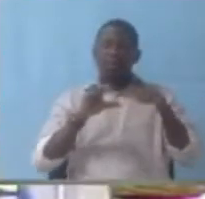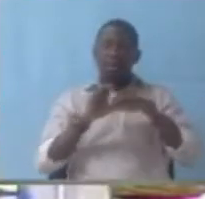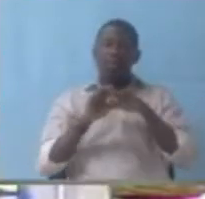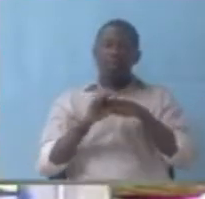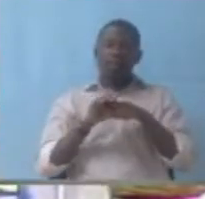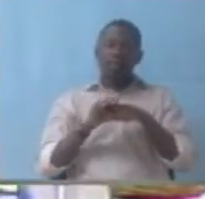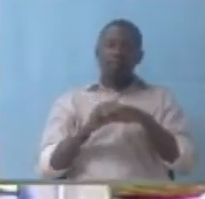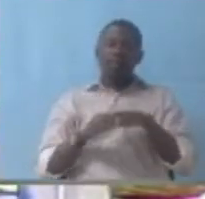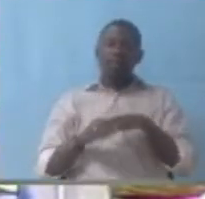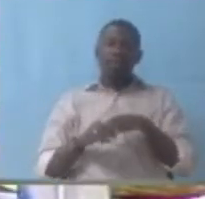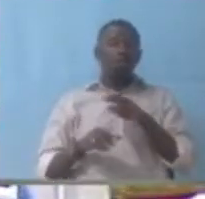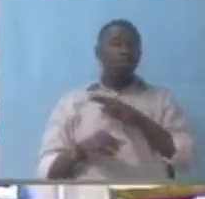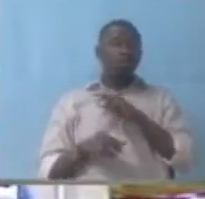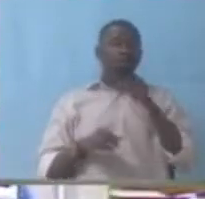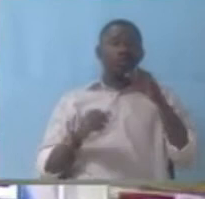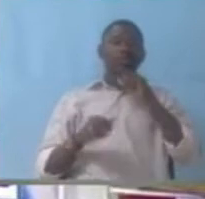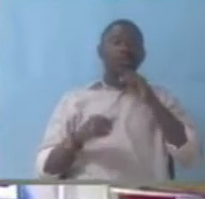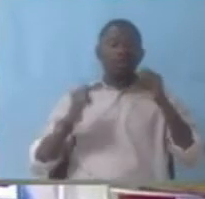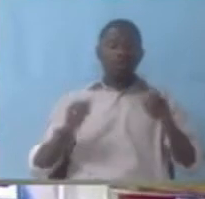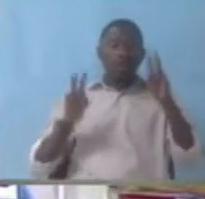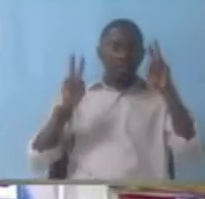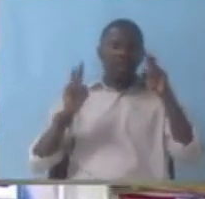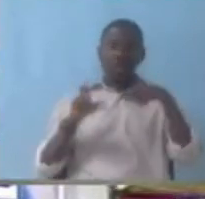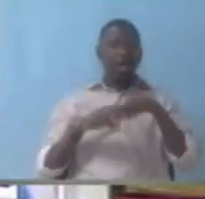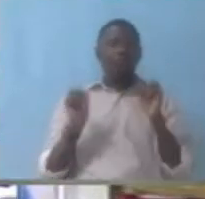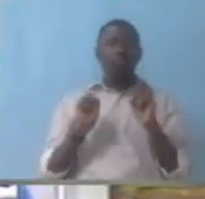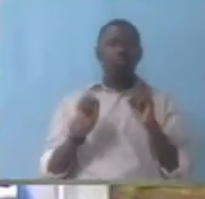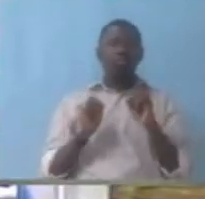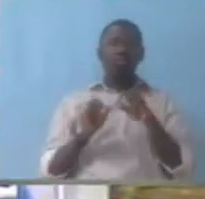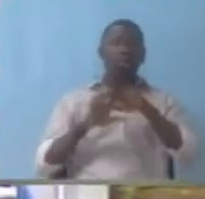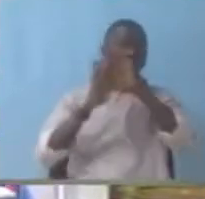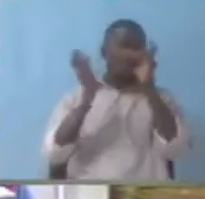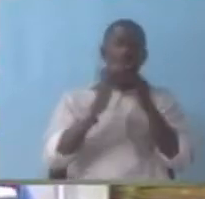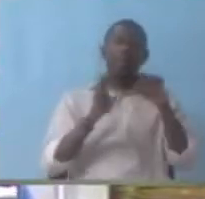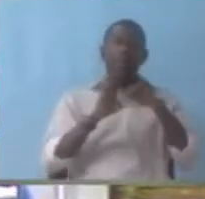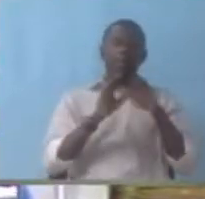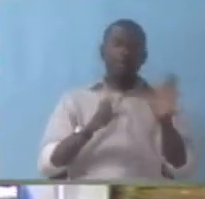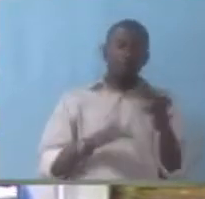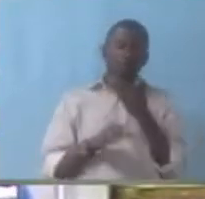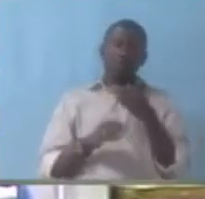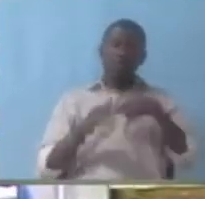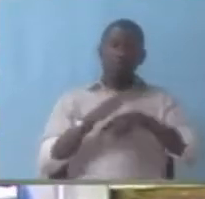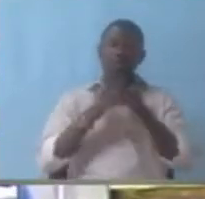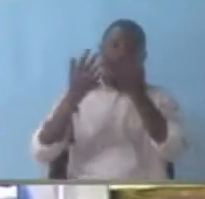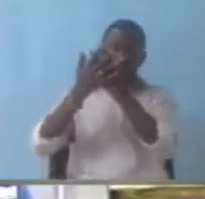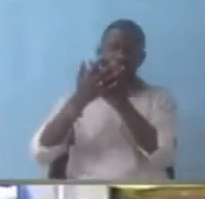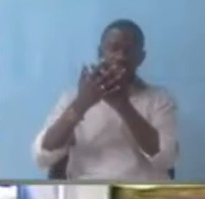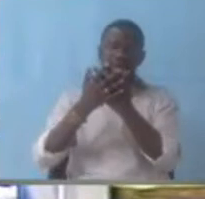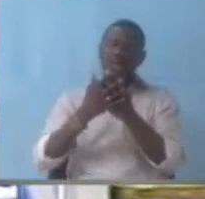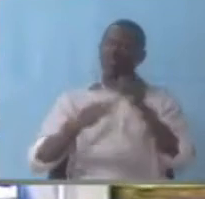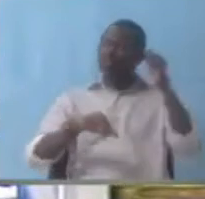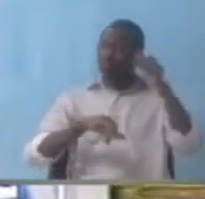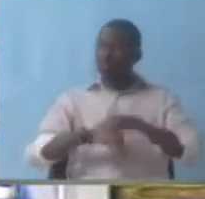went into mile 2 fo chairmano da male mantara nu je tata dum mile 2 subjected them to brutal torture ke muta ke